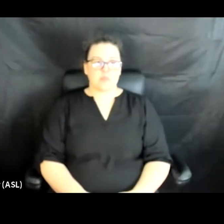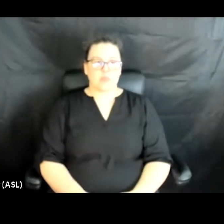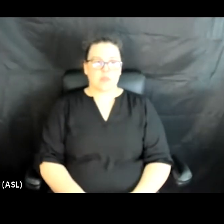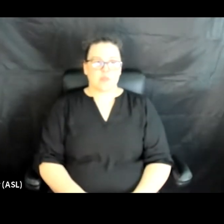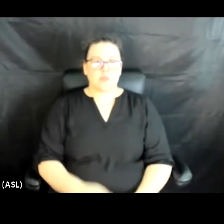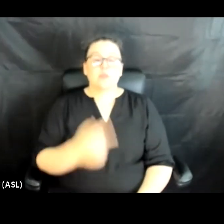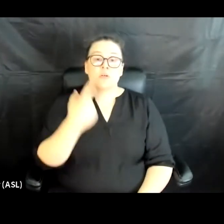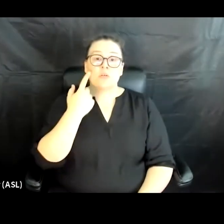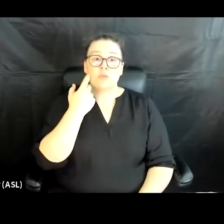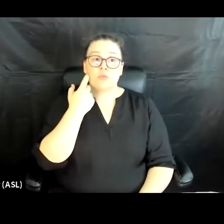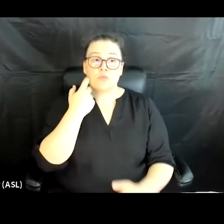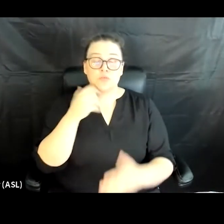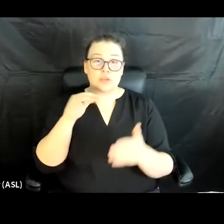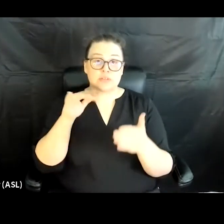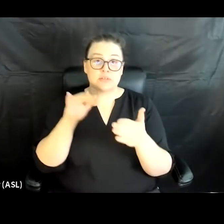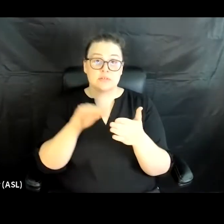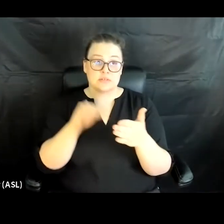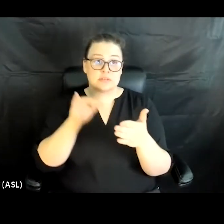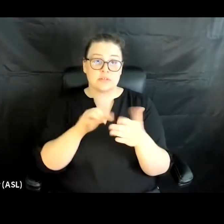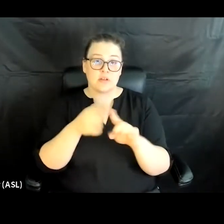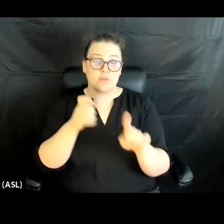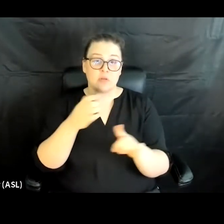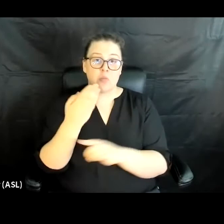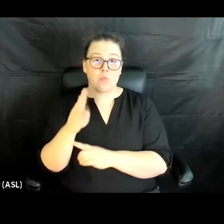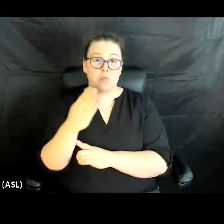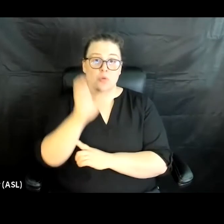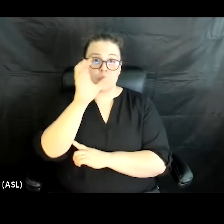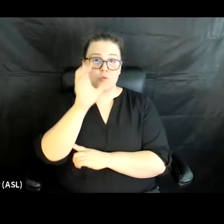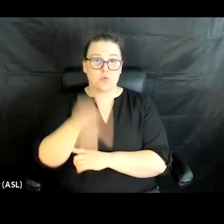Shield Foundation found that there